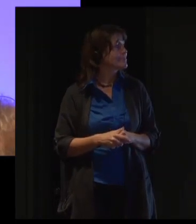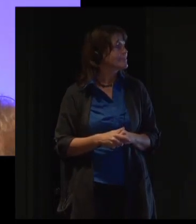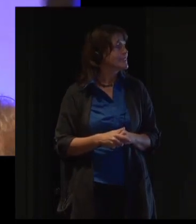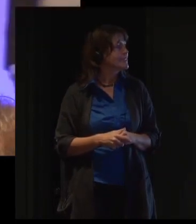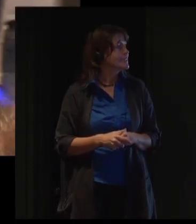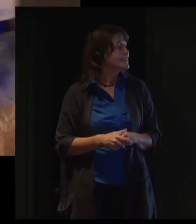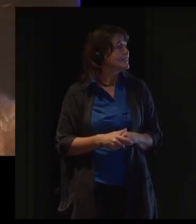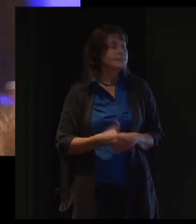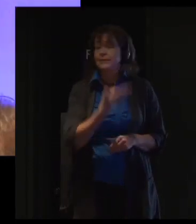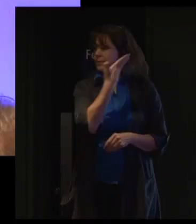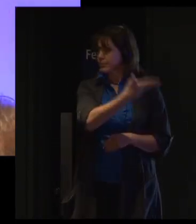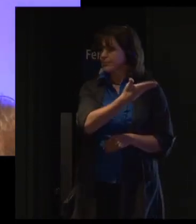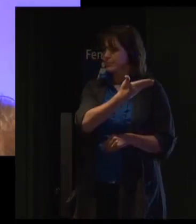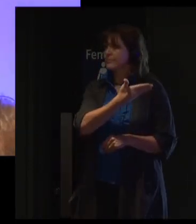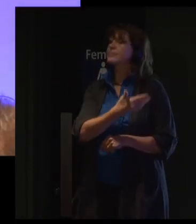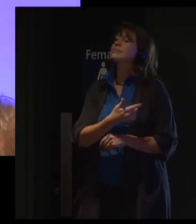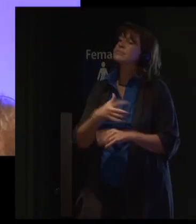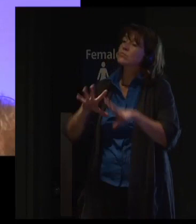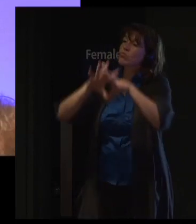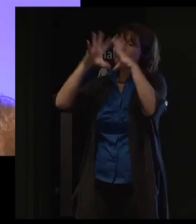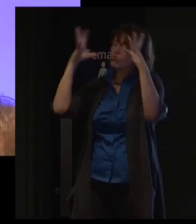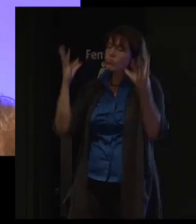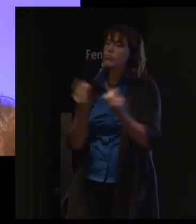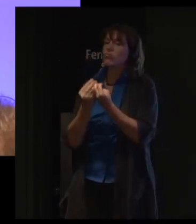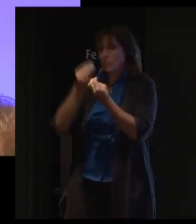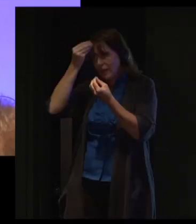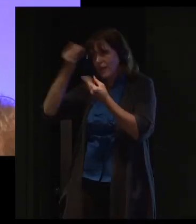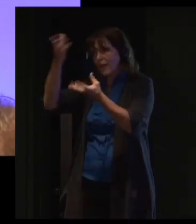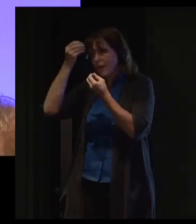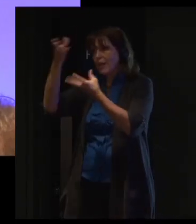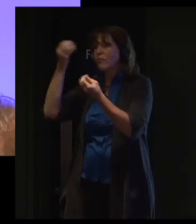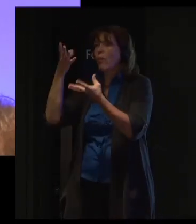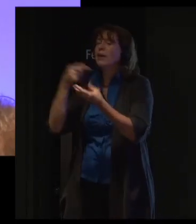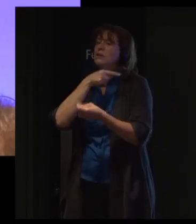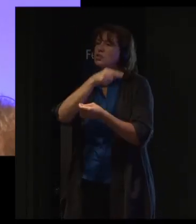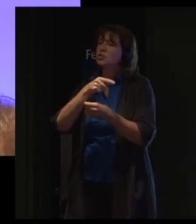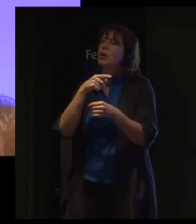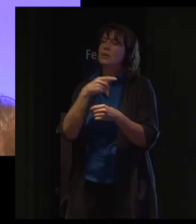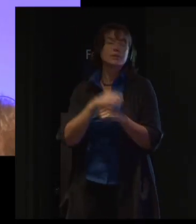So here it is. With all information in terms of the mentioned points.